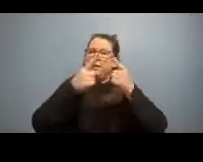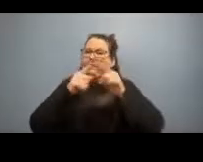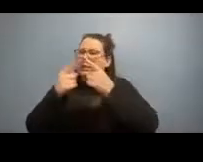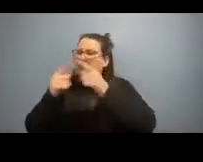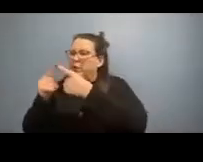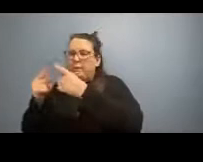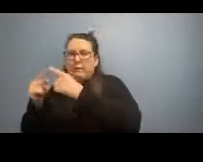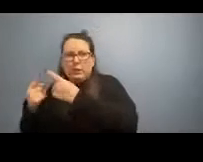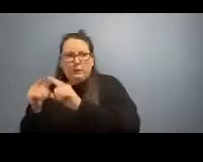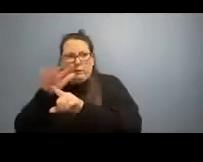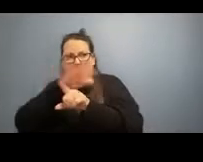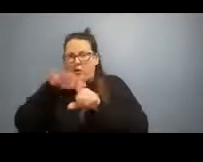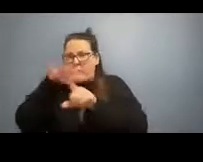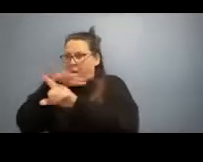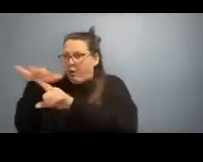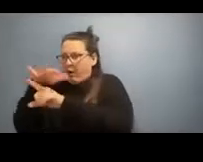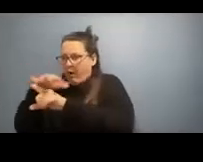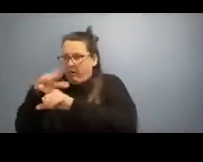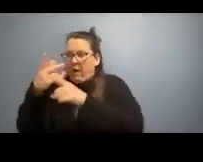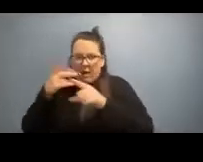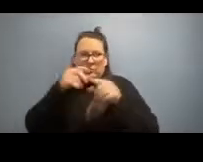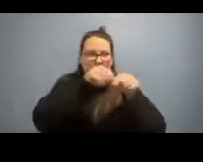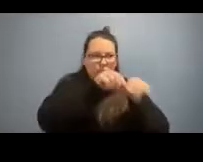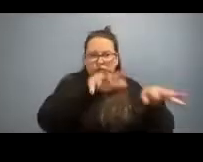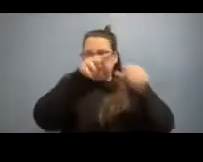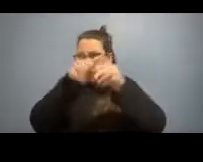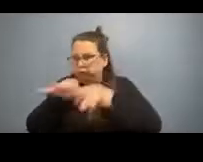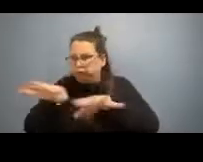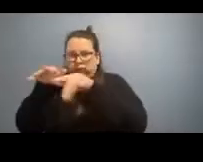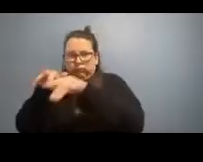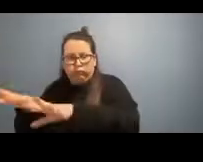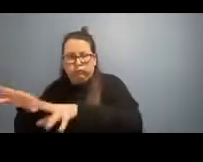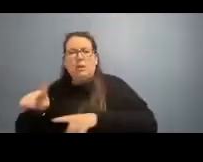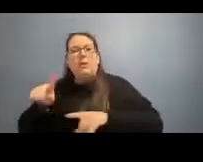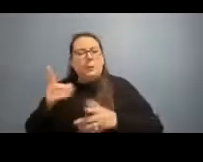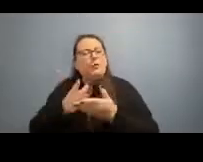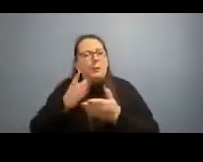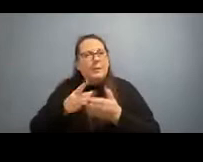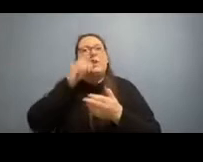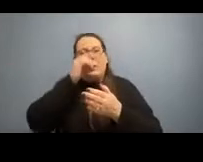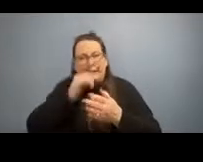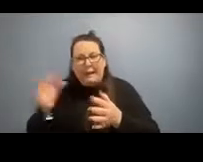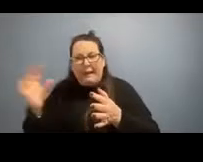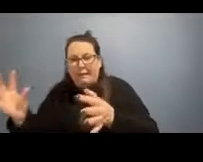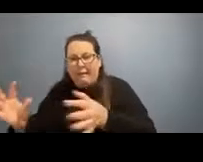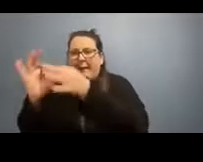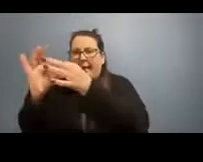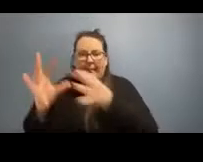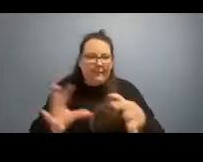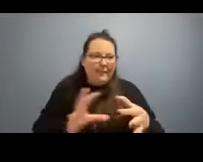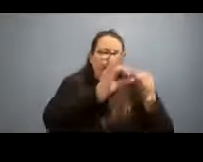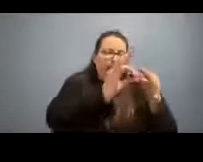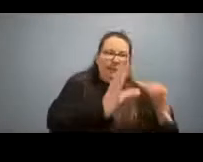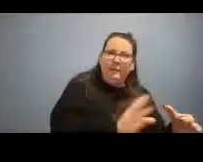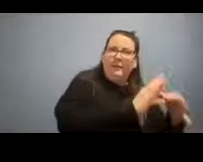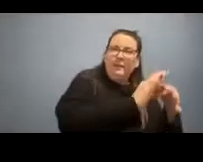outbreaks. But so far, as I said, it's really good that we're linking them all up. Mia, do you think we could go to the next slide,